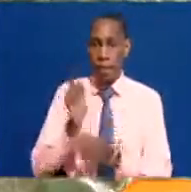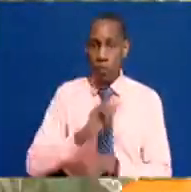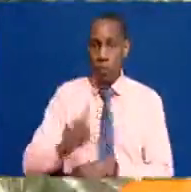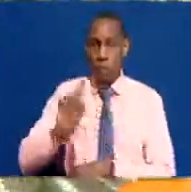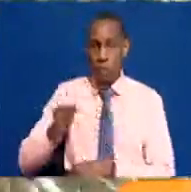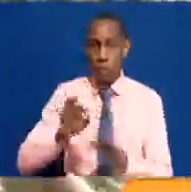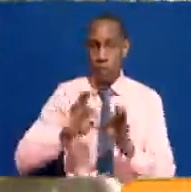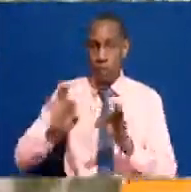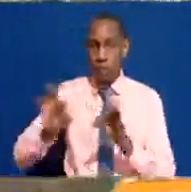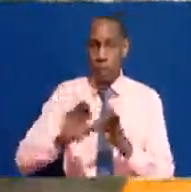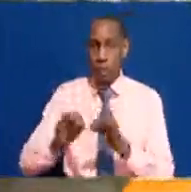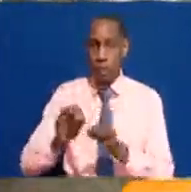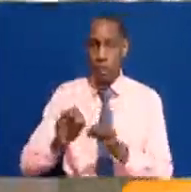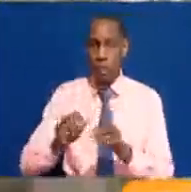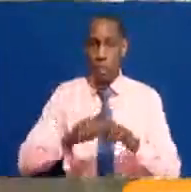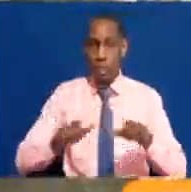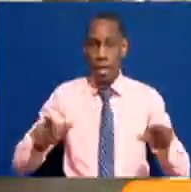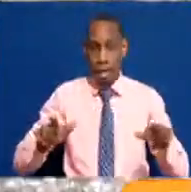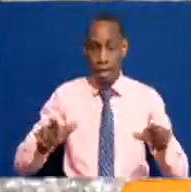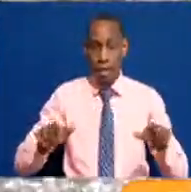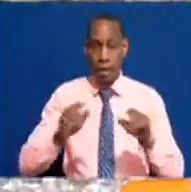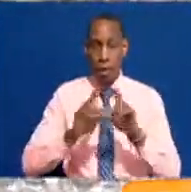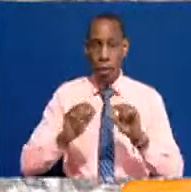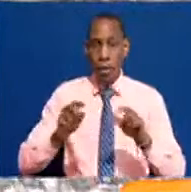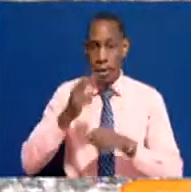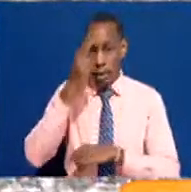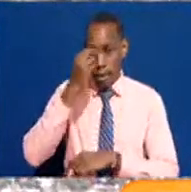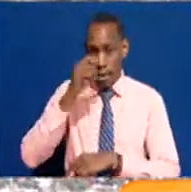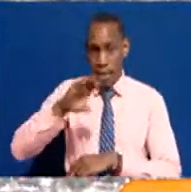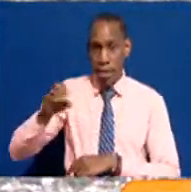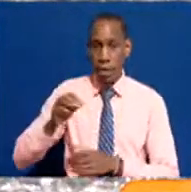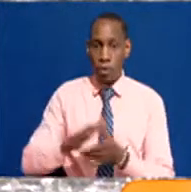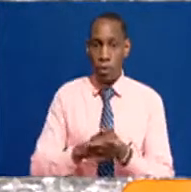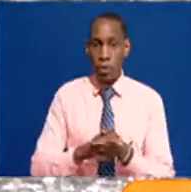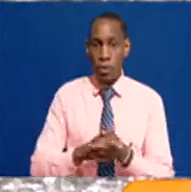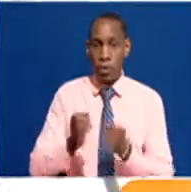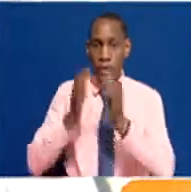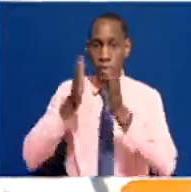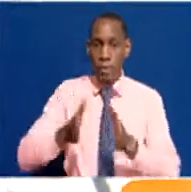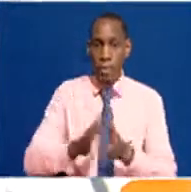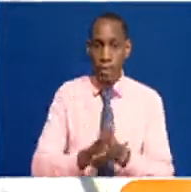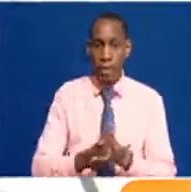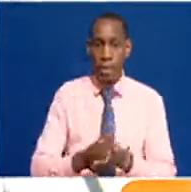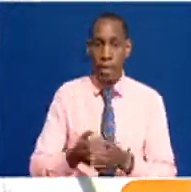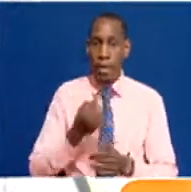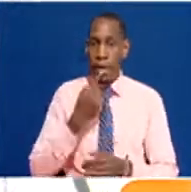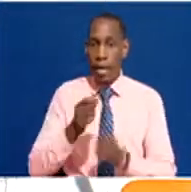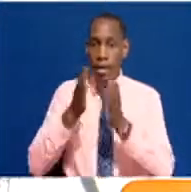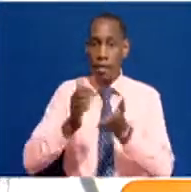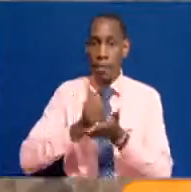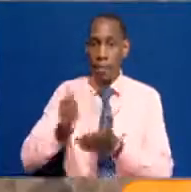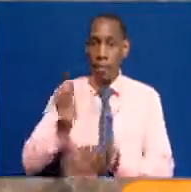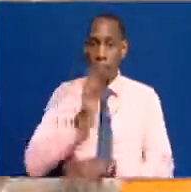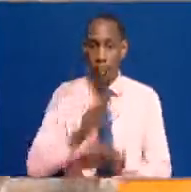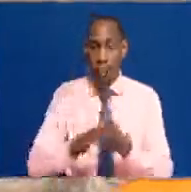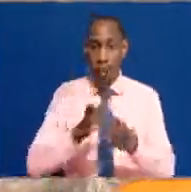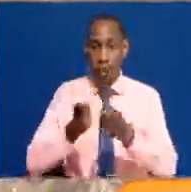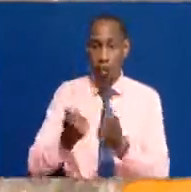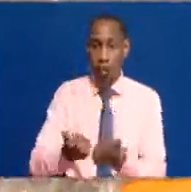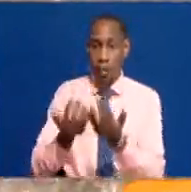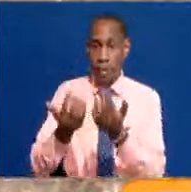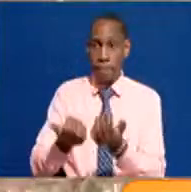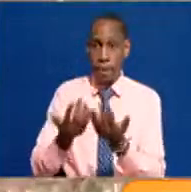acres of forest land, according to Daniel Simatwa, the Narok County Forest Conservator. Over 100 officers have been deployed to contain the